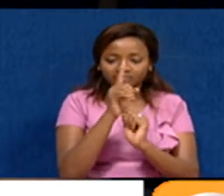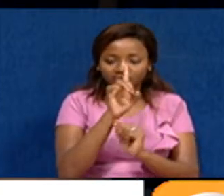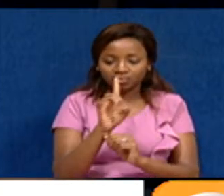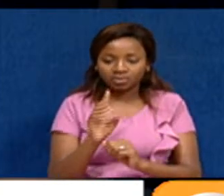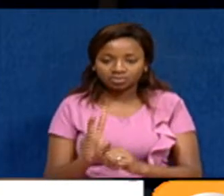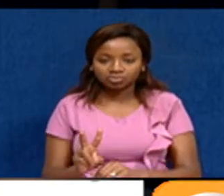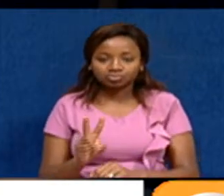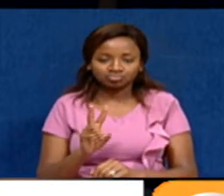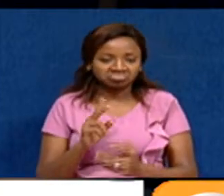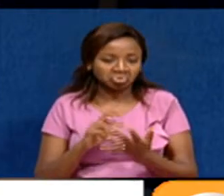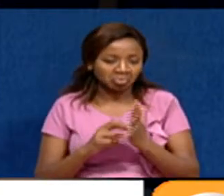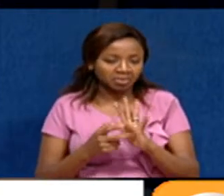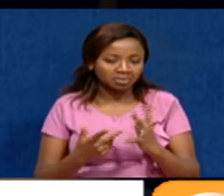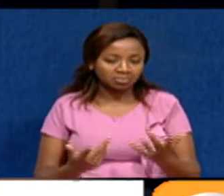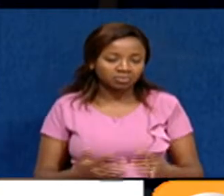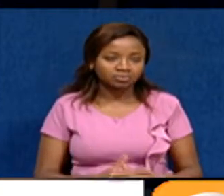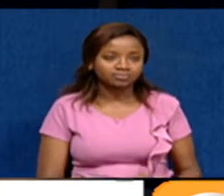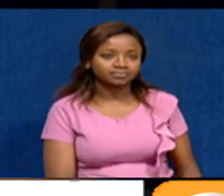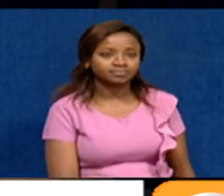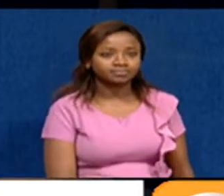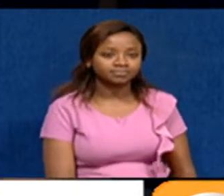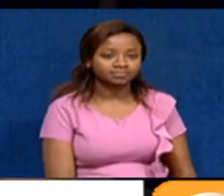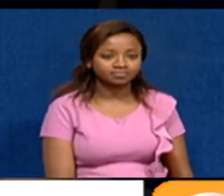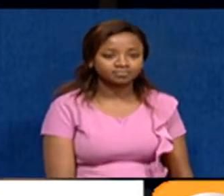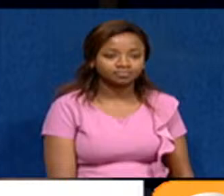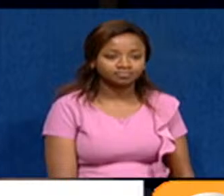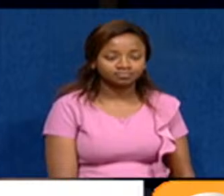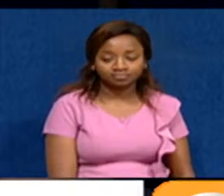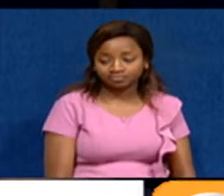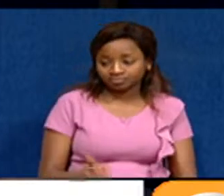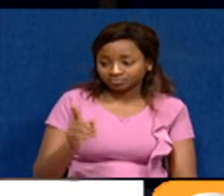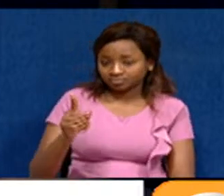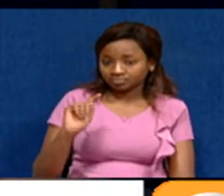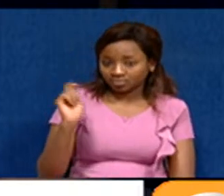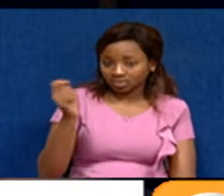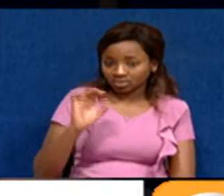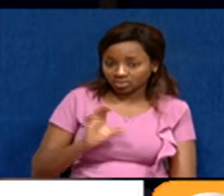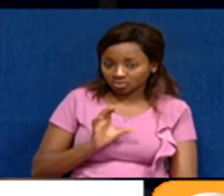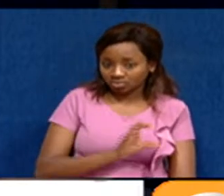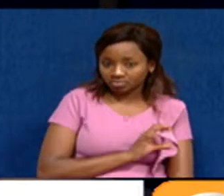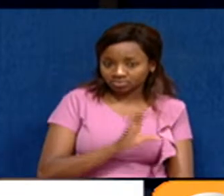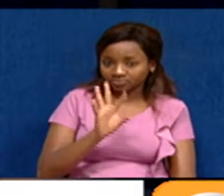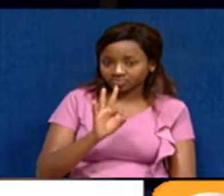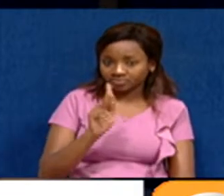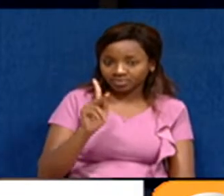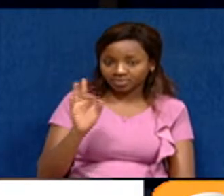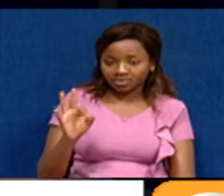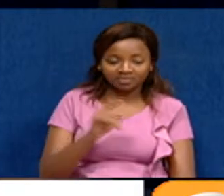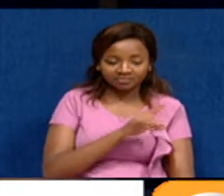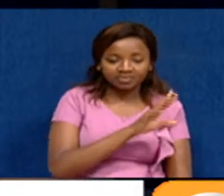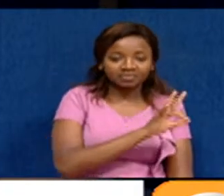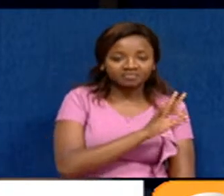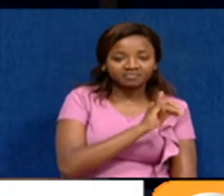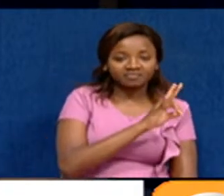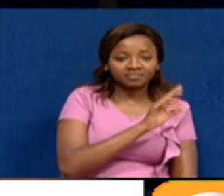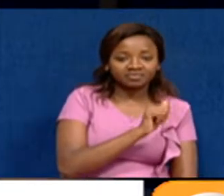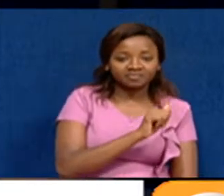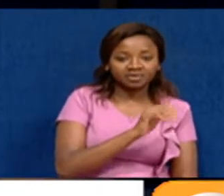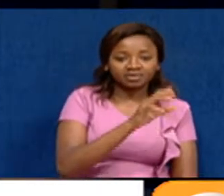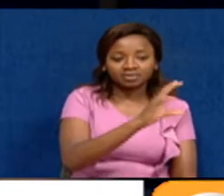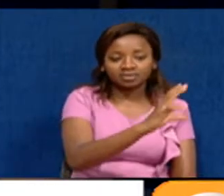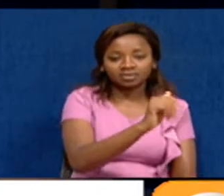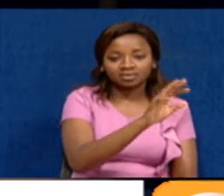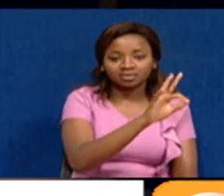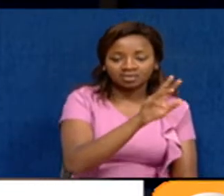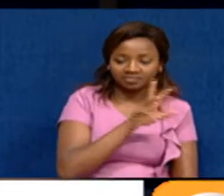It therefore means that the caretaker committee, according to FIFA and CAF statutes,